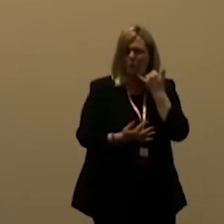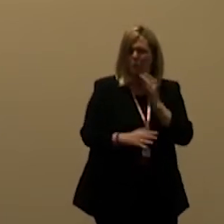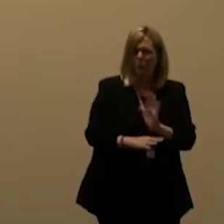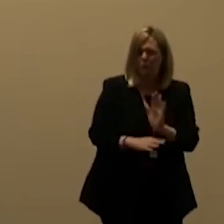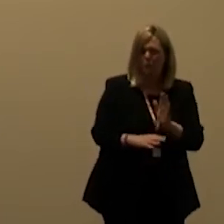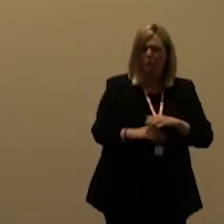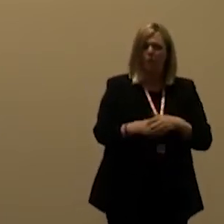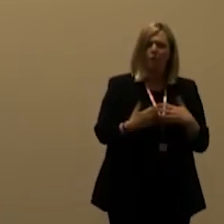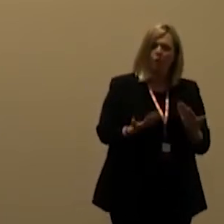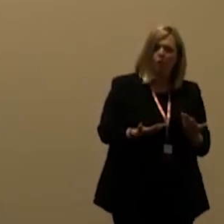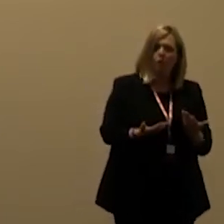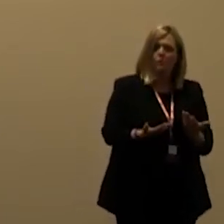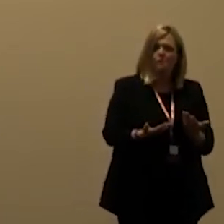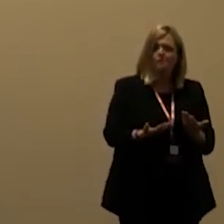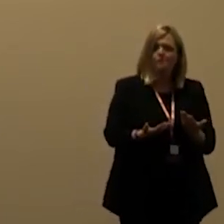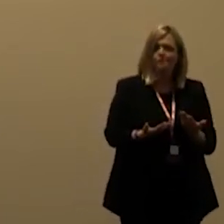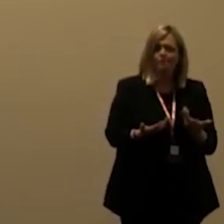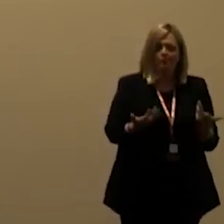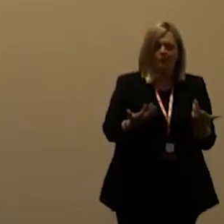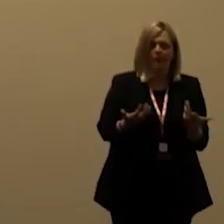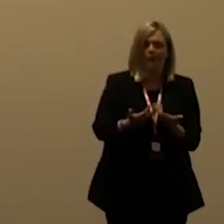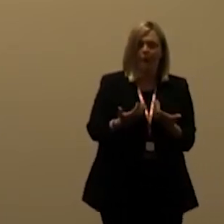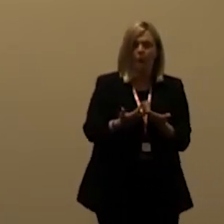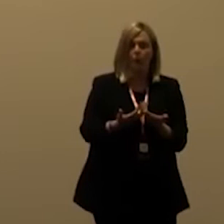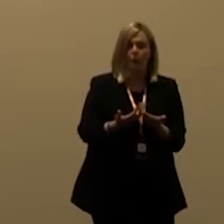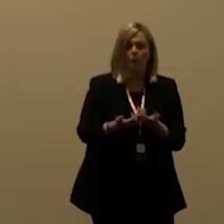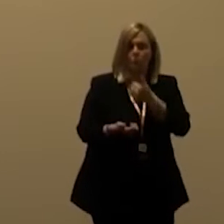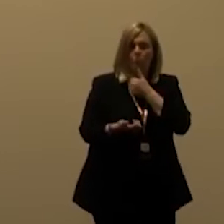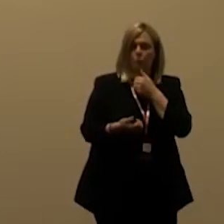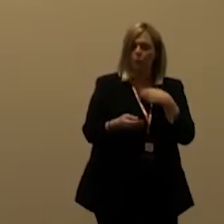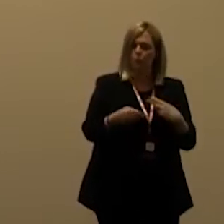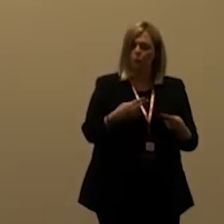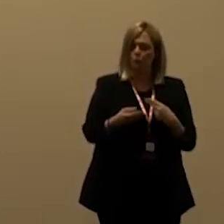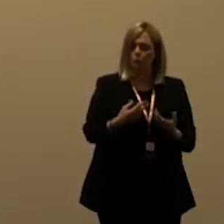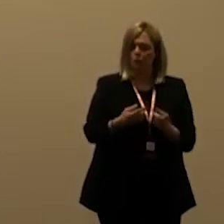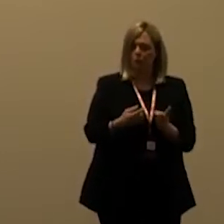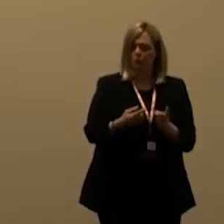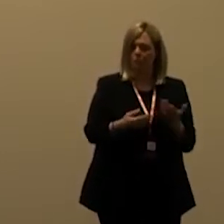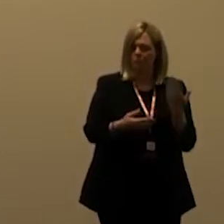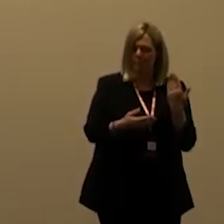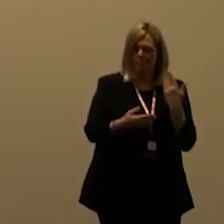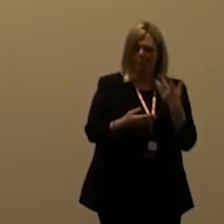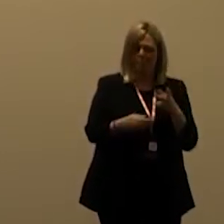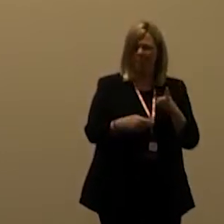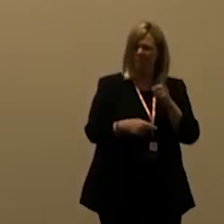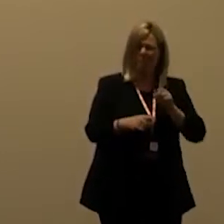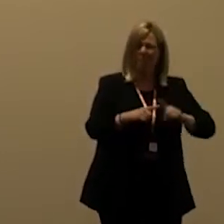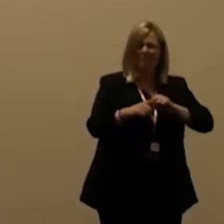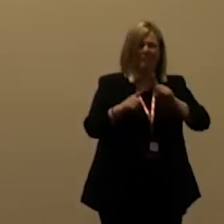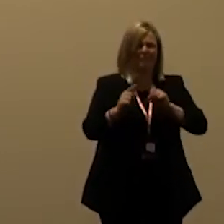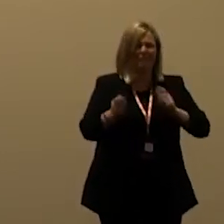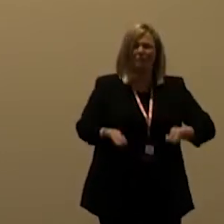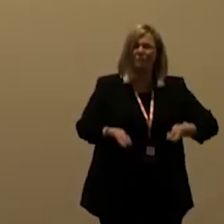or communication, but also how we consume news. And I think whereas before we've all grown up differently with the way in